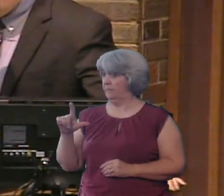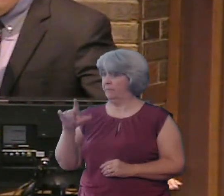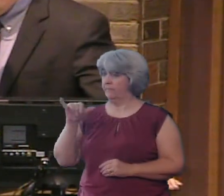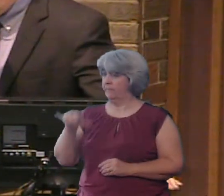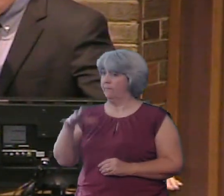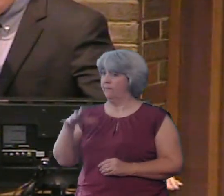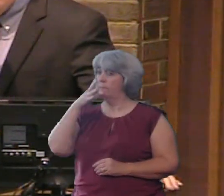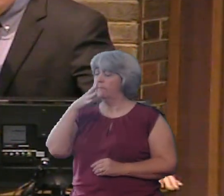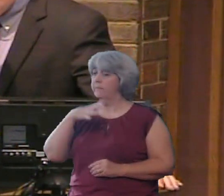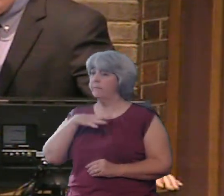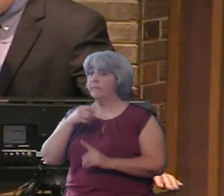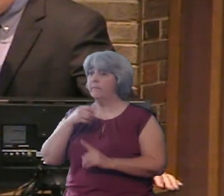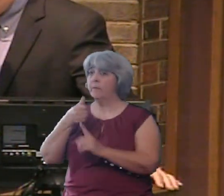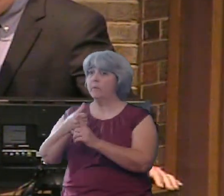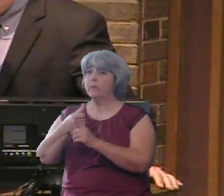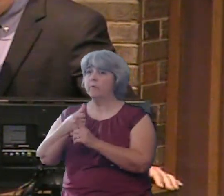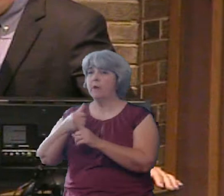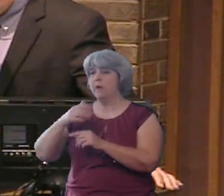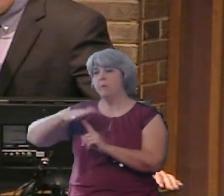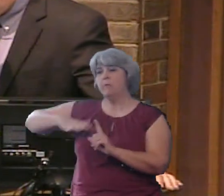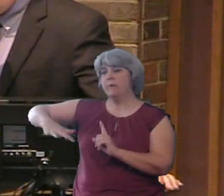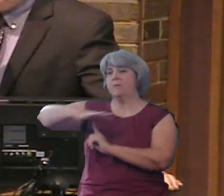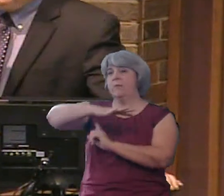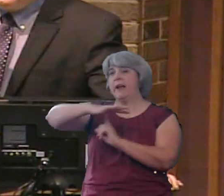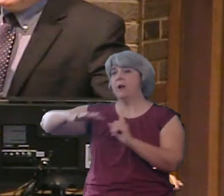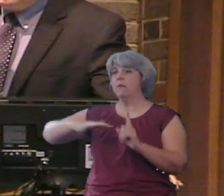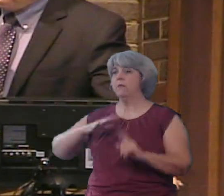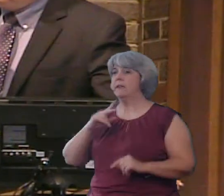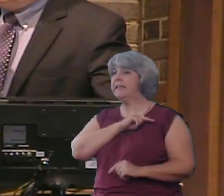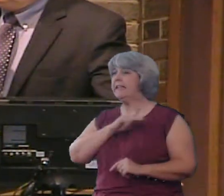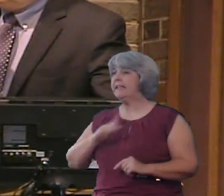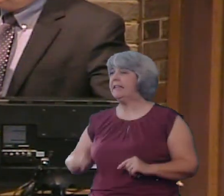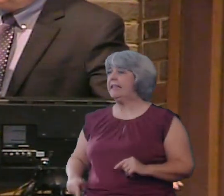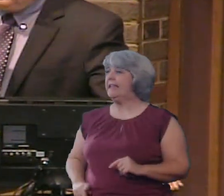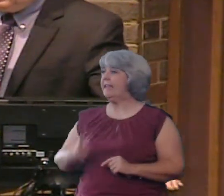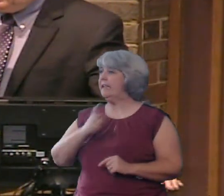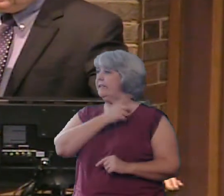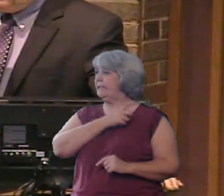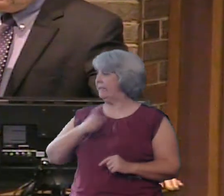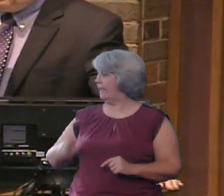of King David, who will